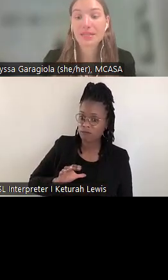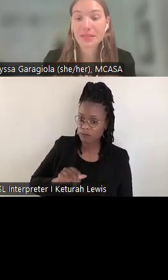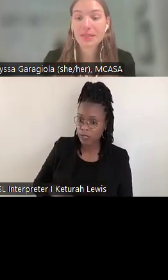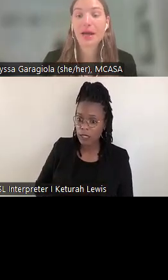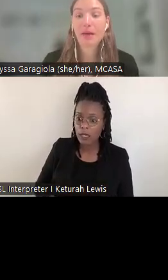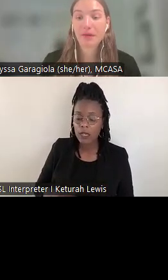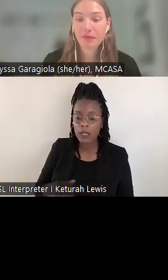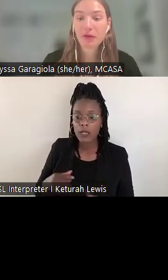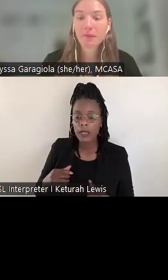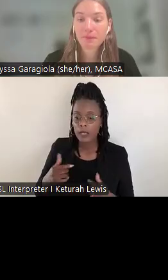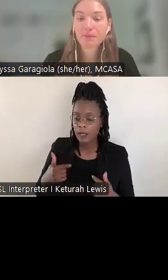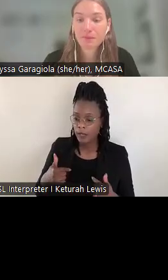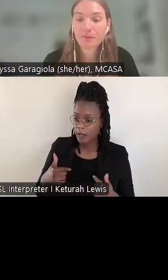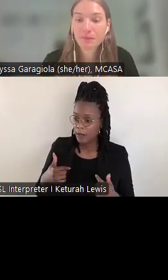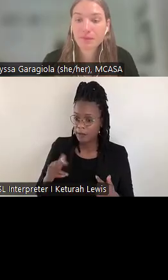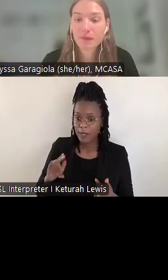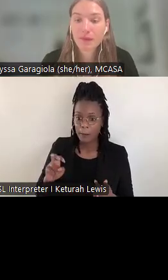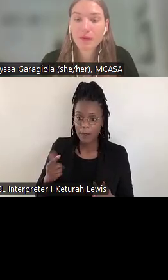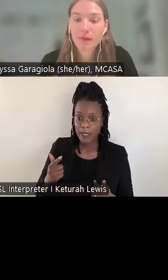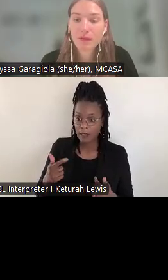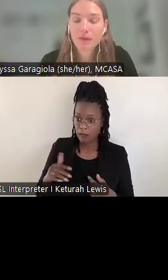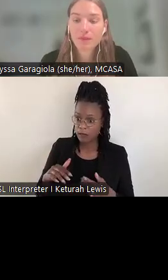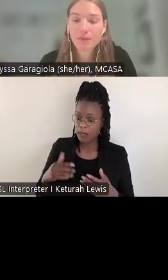Being present and mindful.